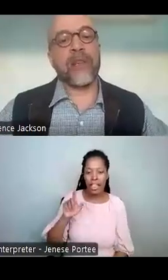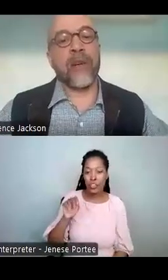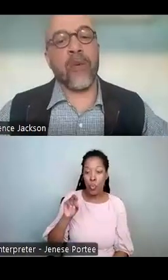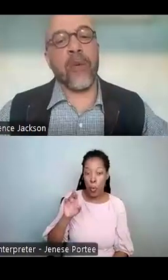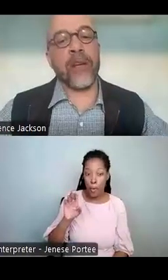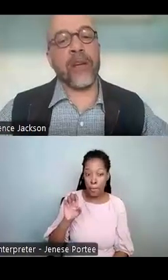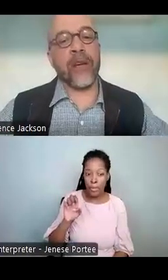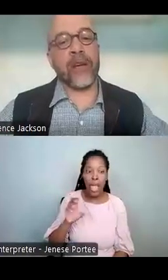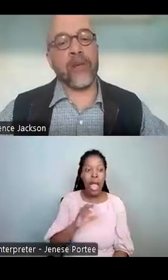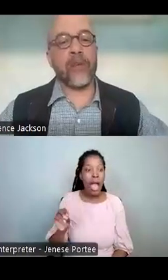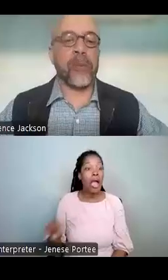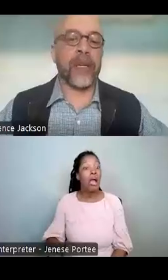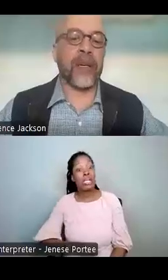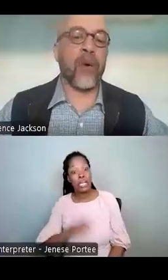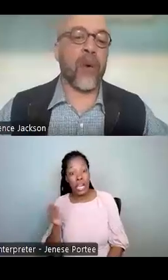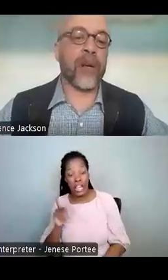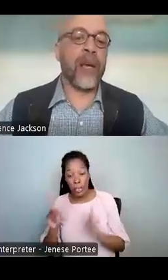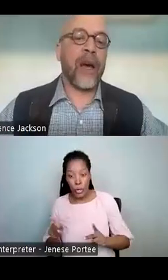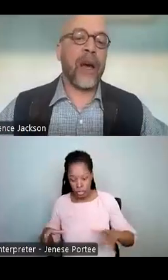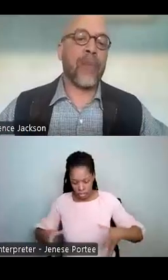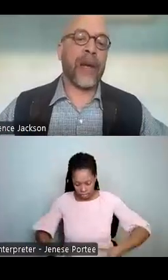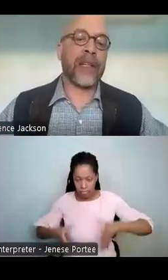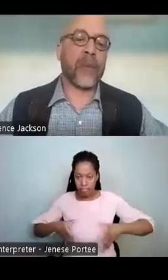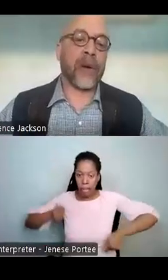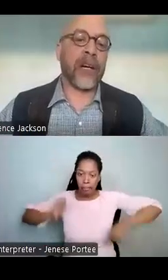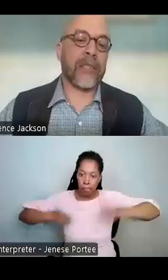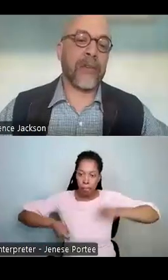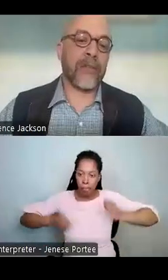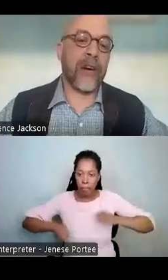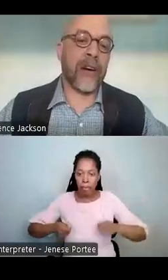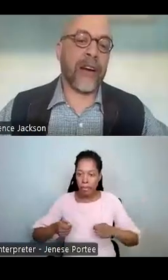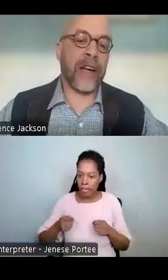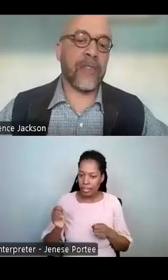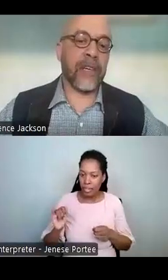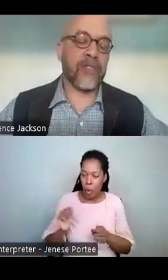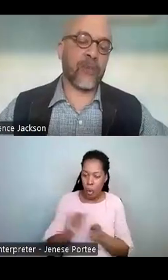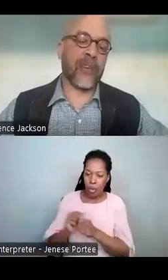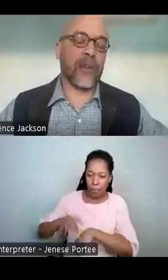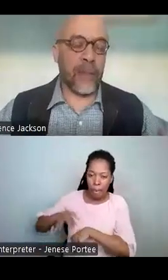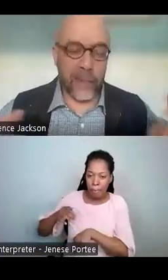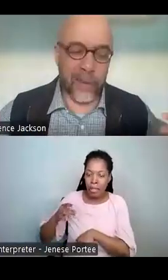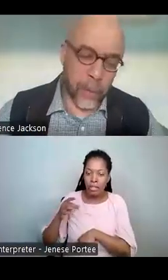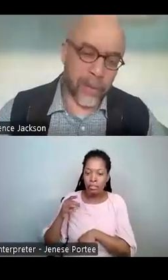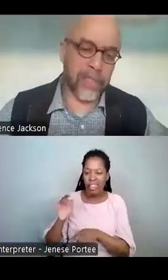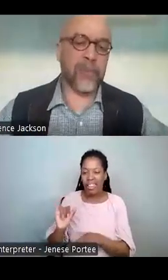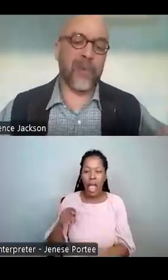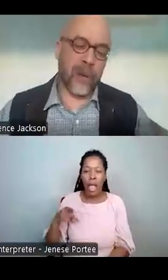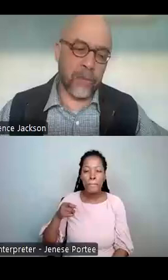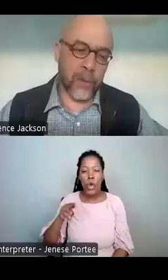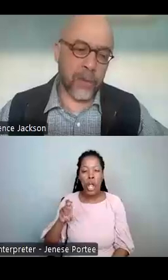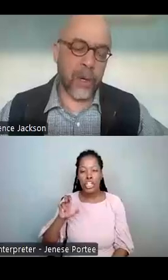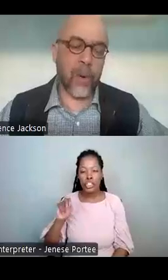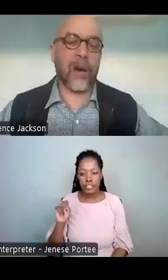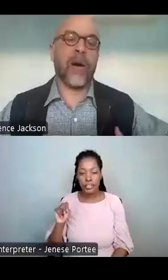sticks, in a beat in a gourd as a percussive kind of an instrument. There are a number of instruments, one